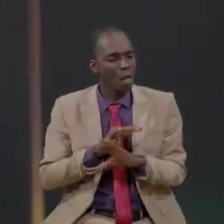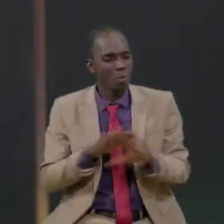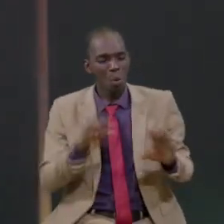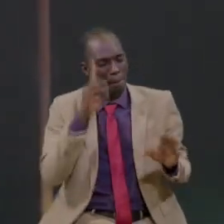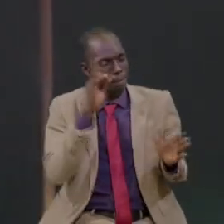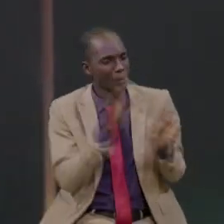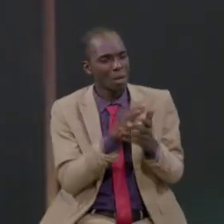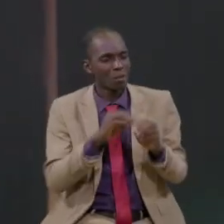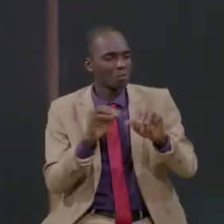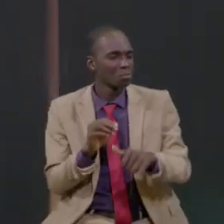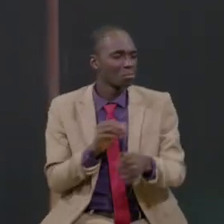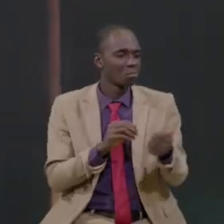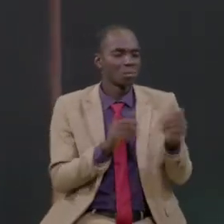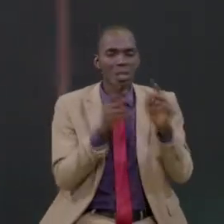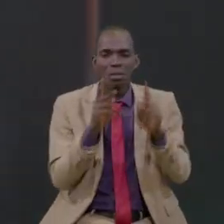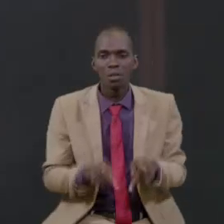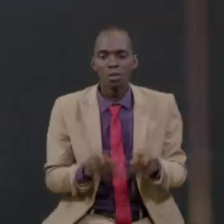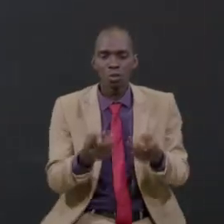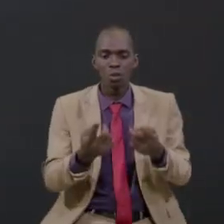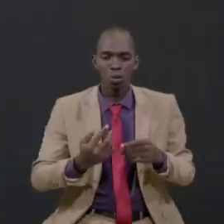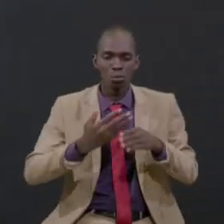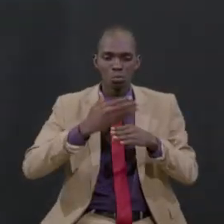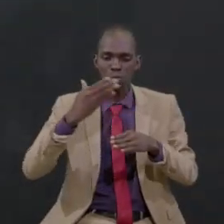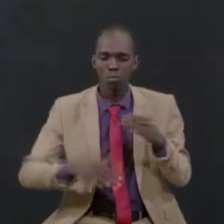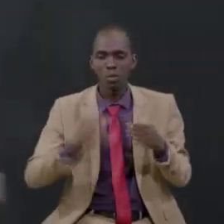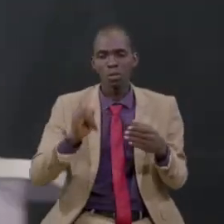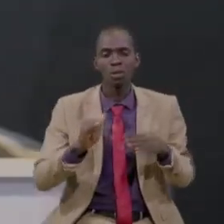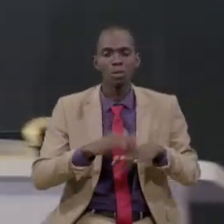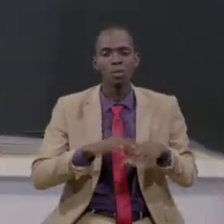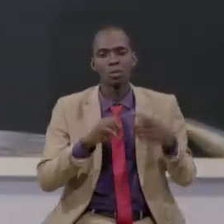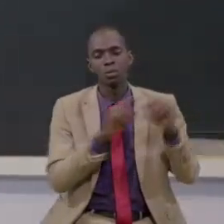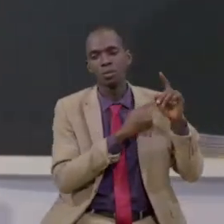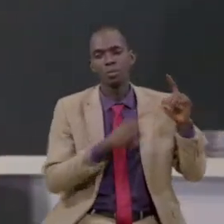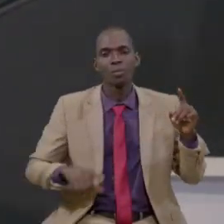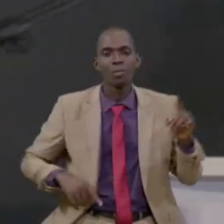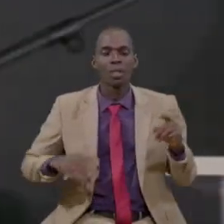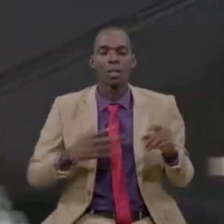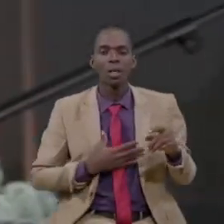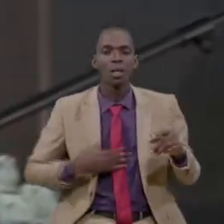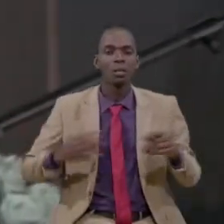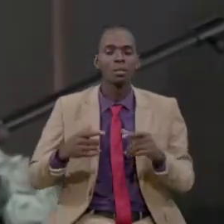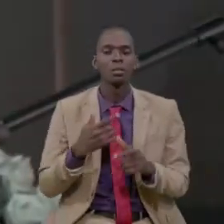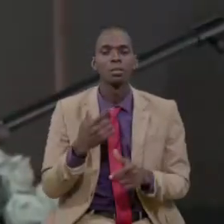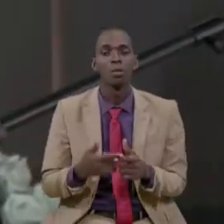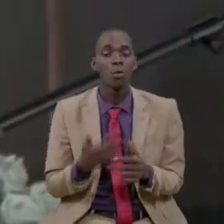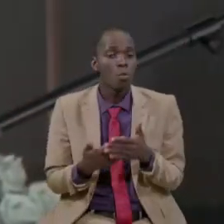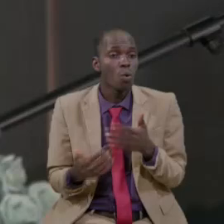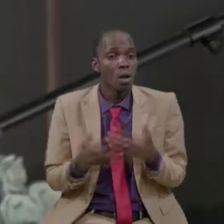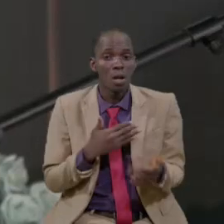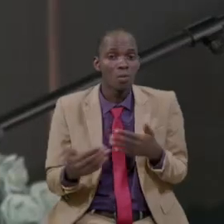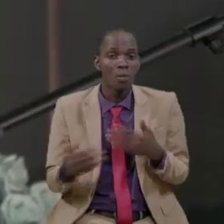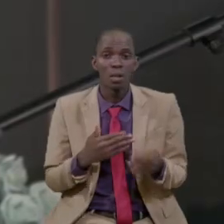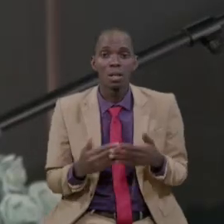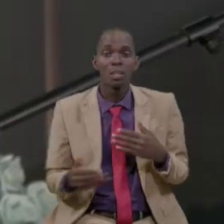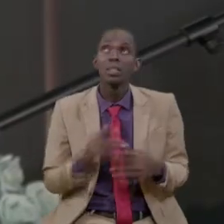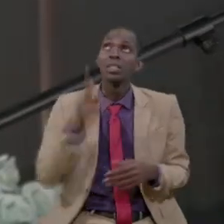come wholeheartedly unto him, and then whatsoever he says unto you, do